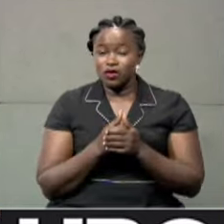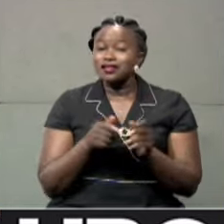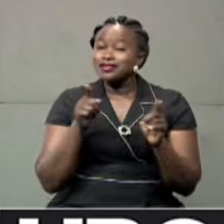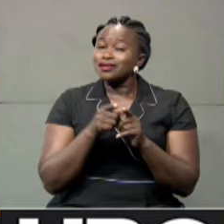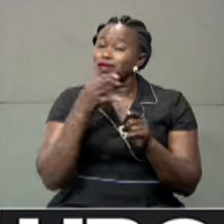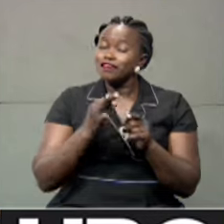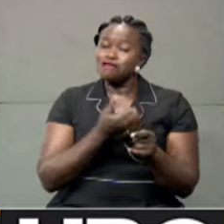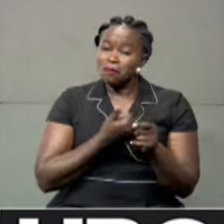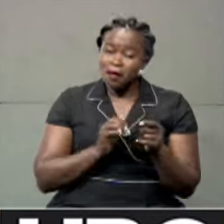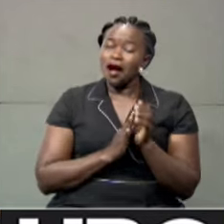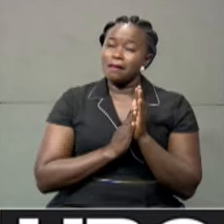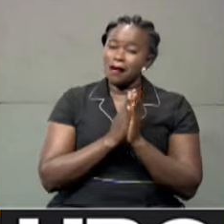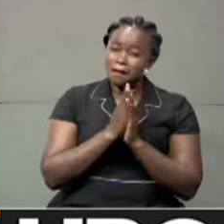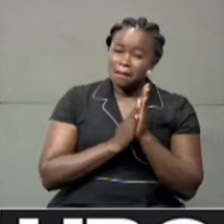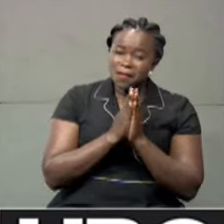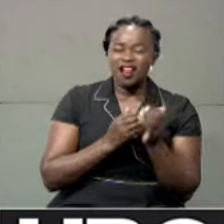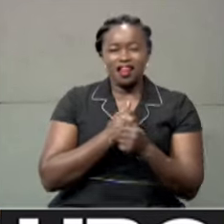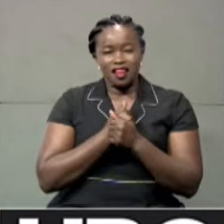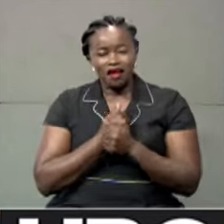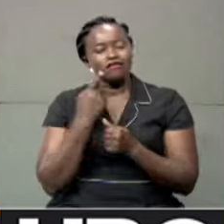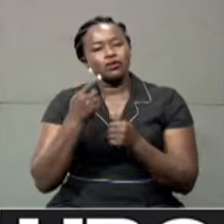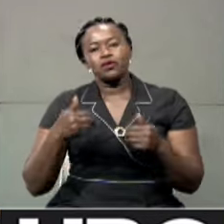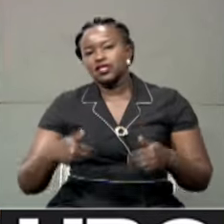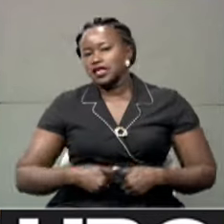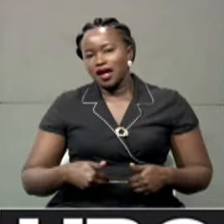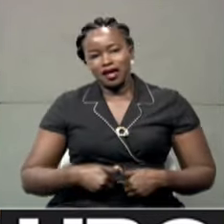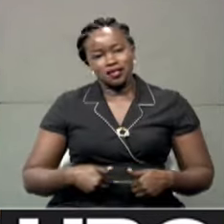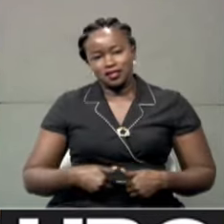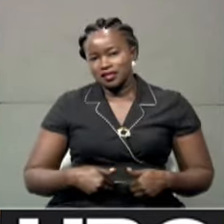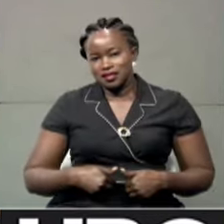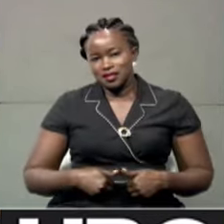have passion and love for these